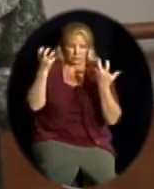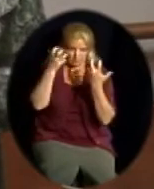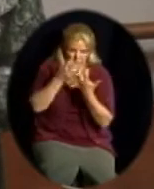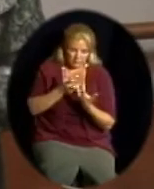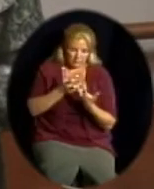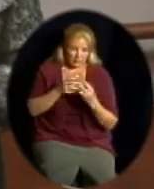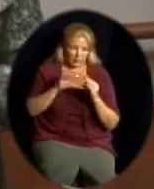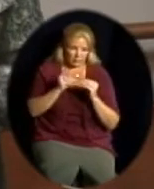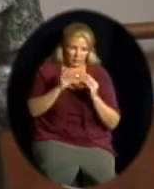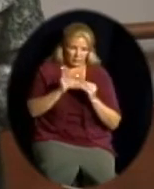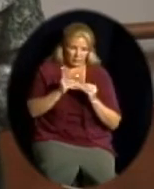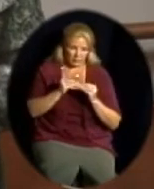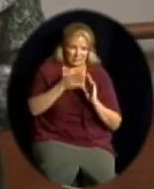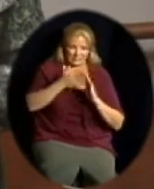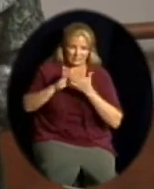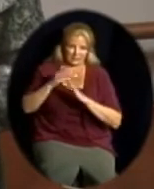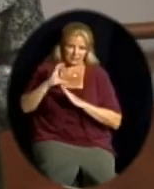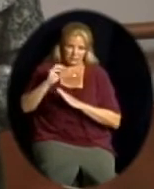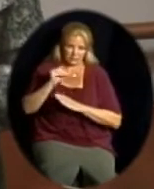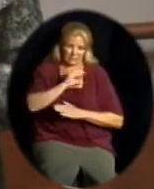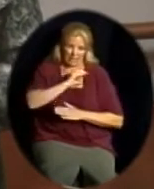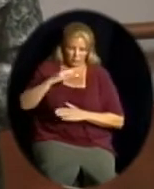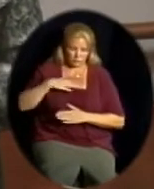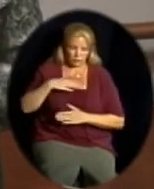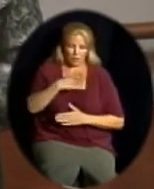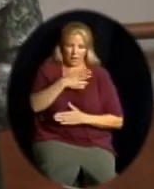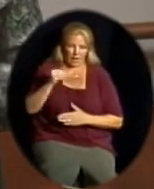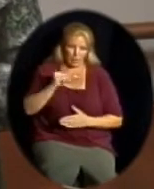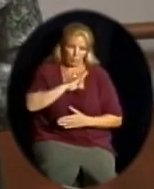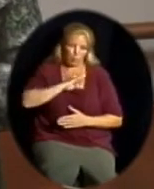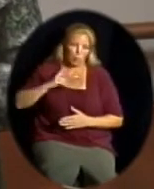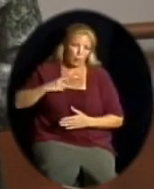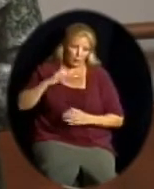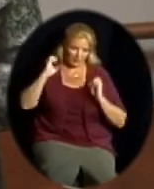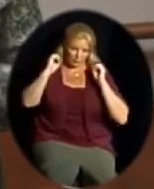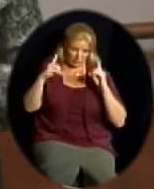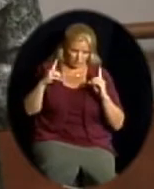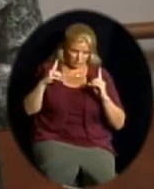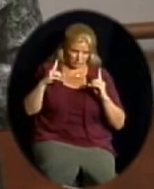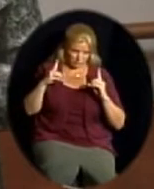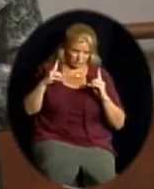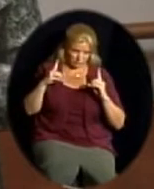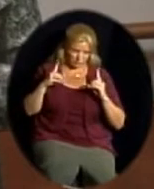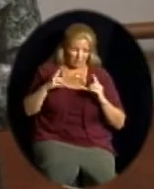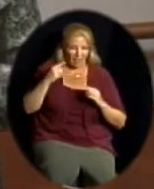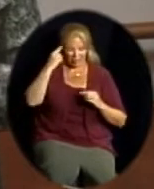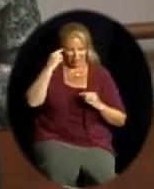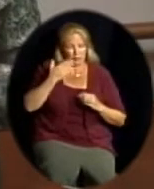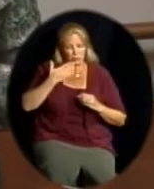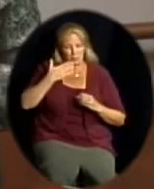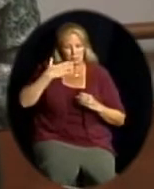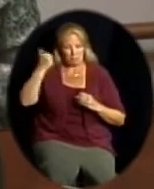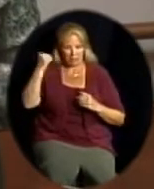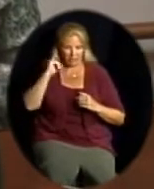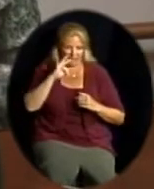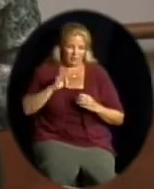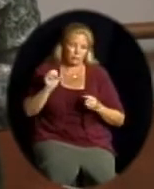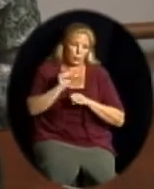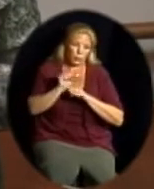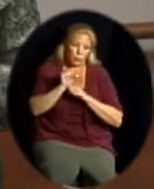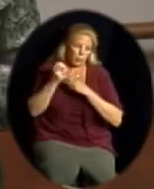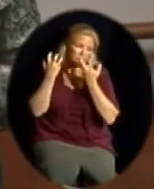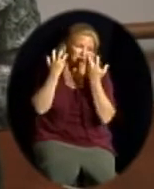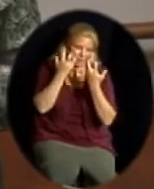of Education, which will be, I think, a very positive collaborative work and partner with our city and our board as we look